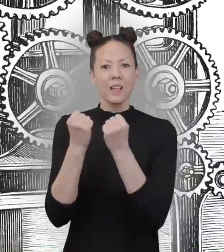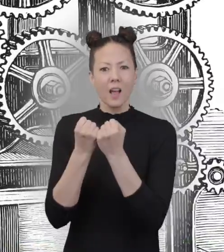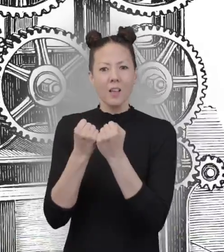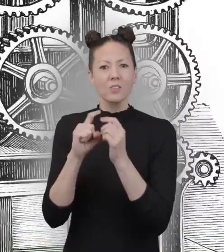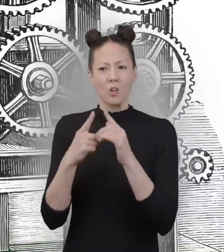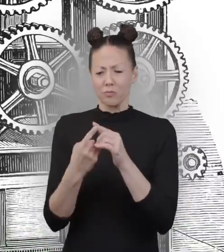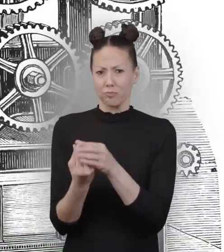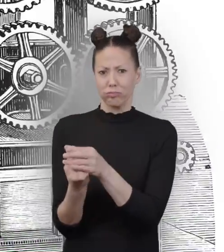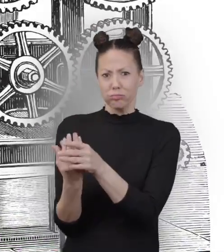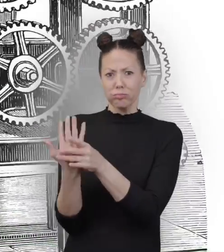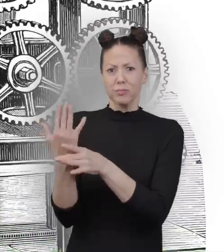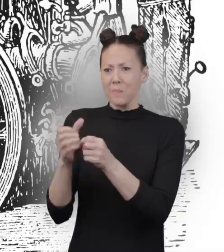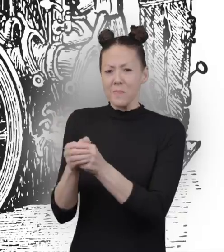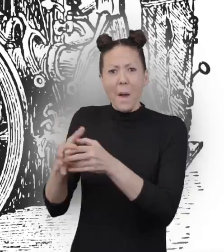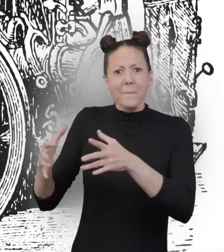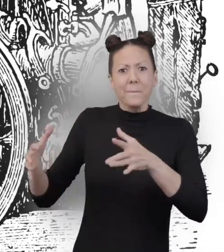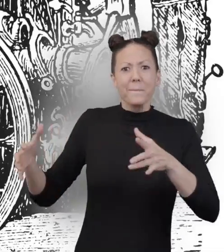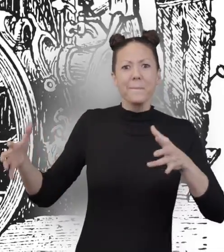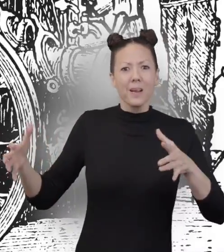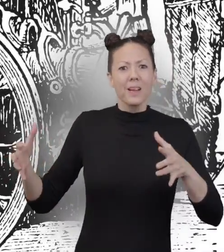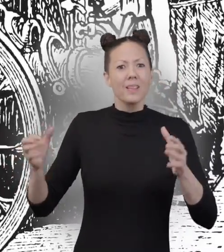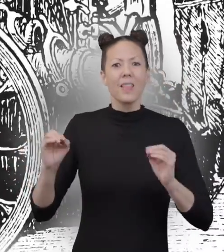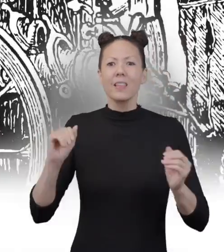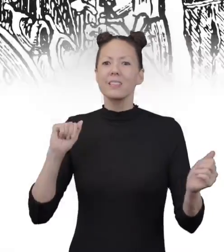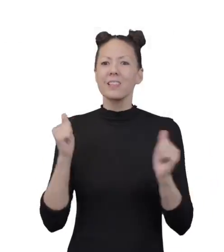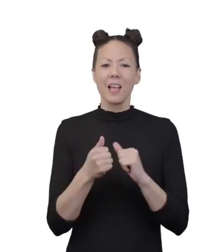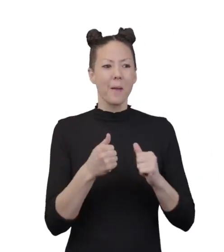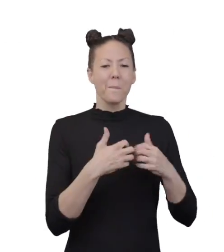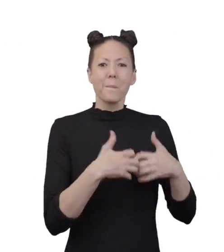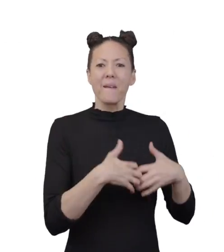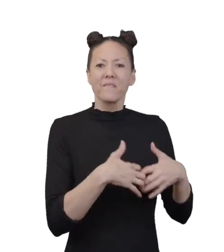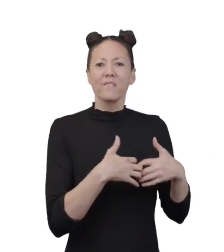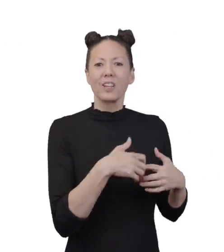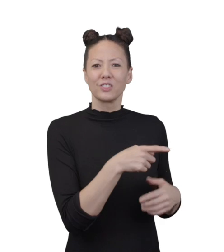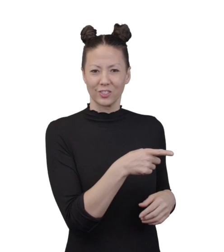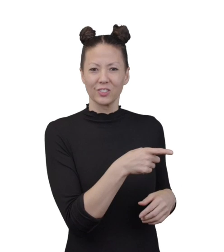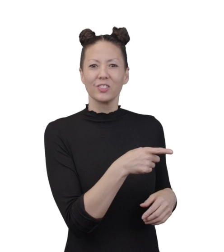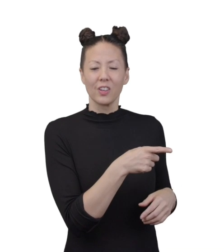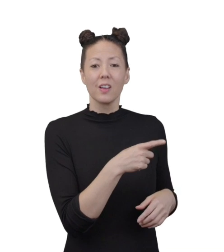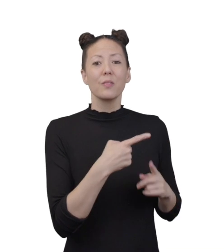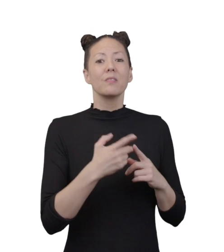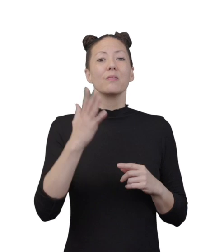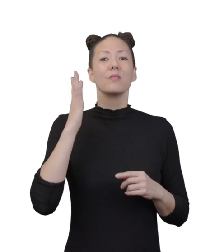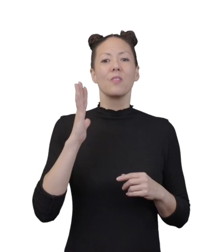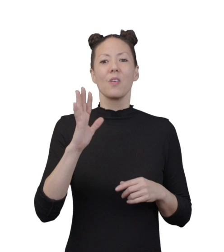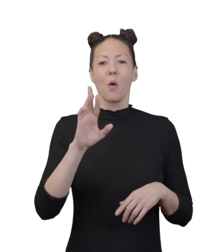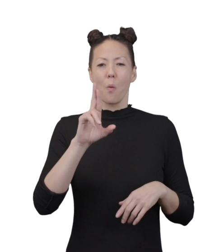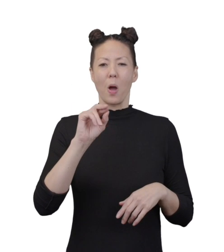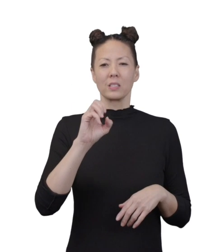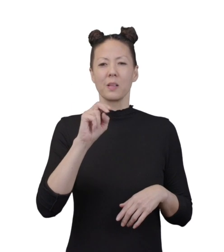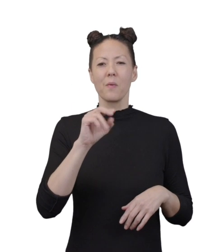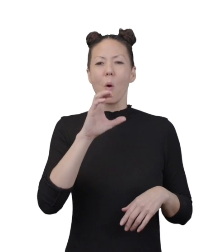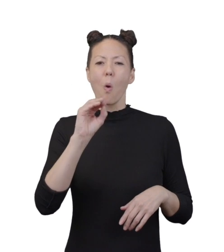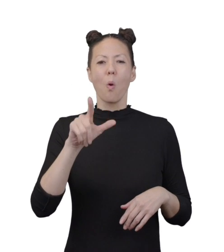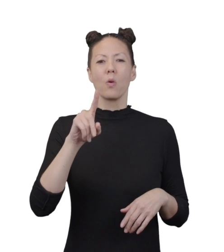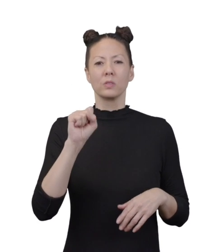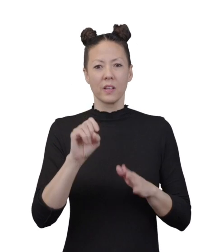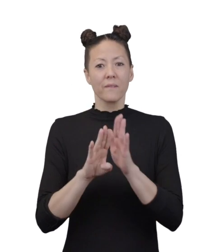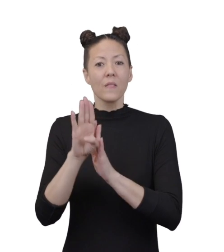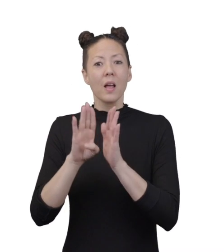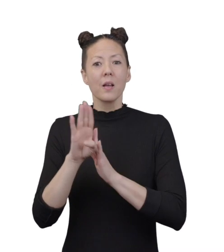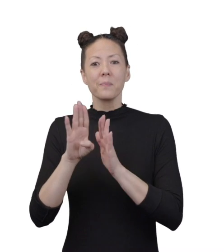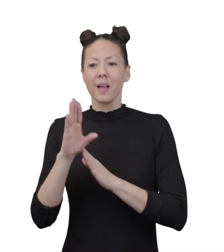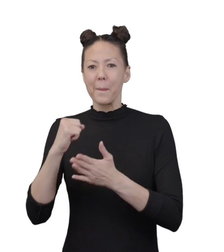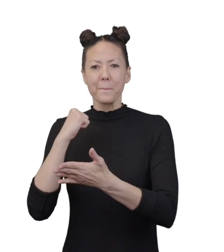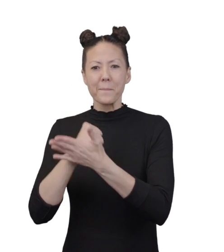really starting to grow. But nothing changed manufacturing more than what Ransom Olds developed and patented